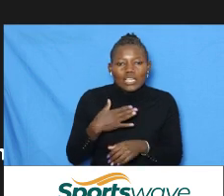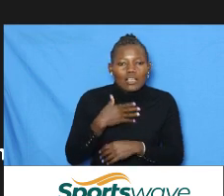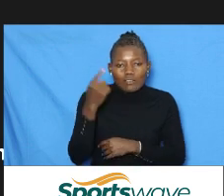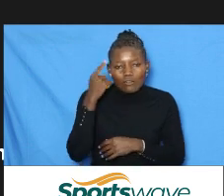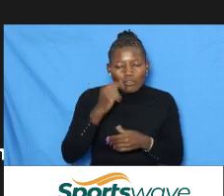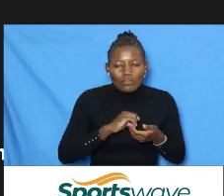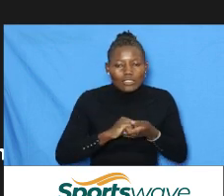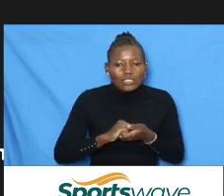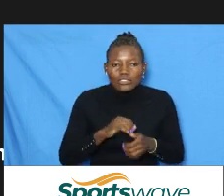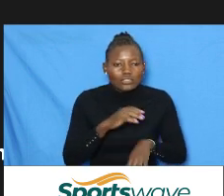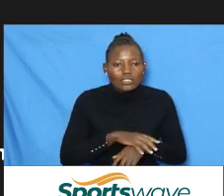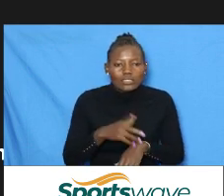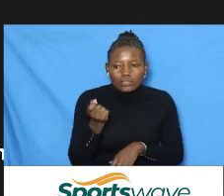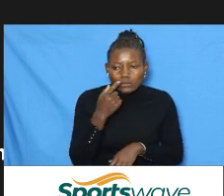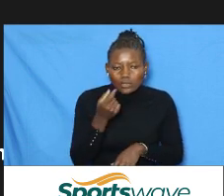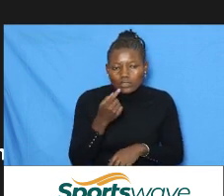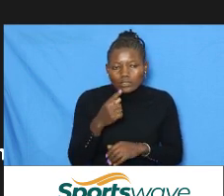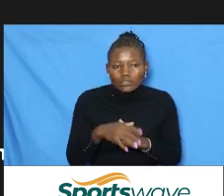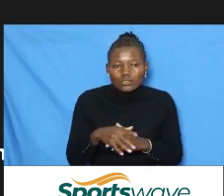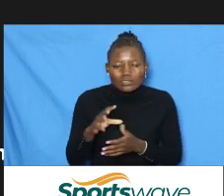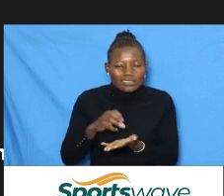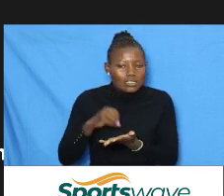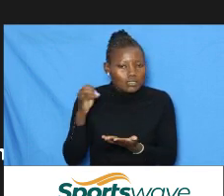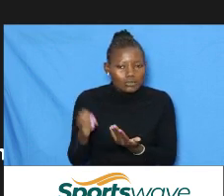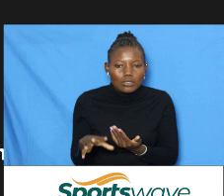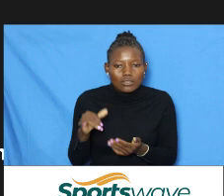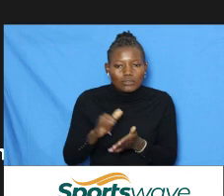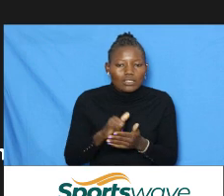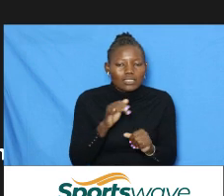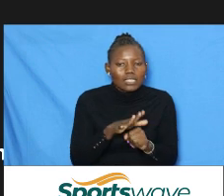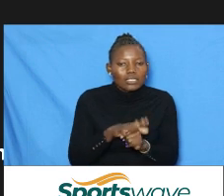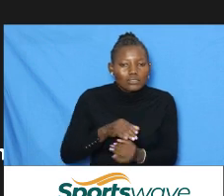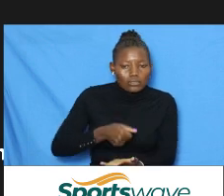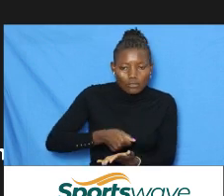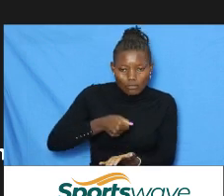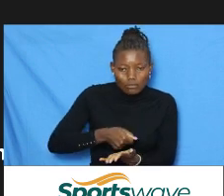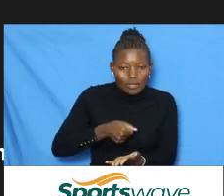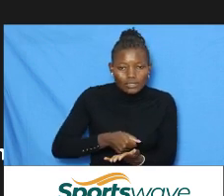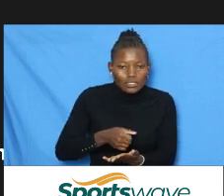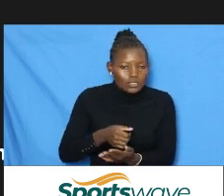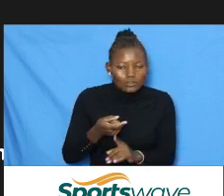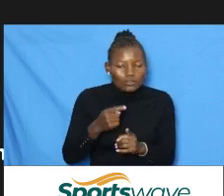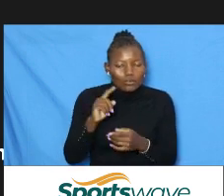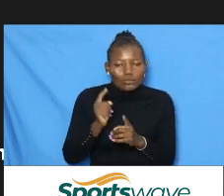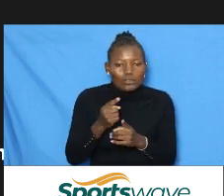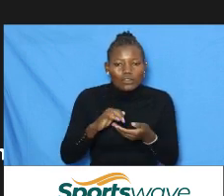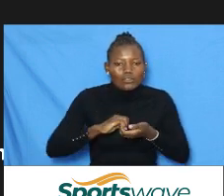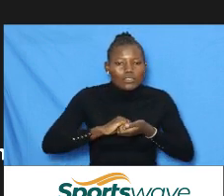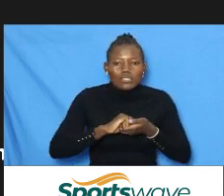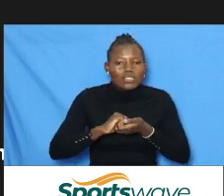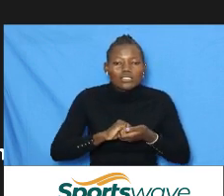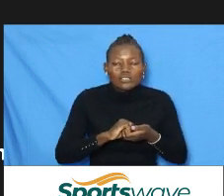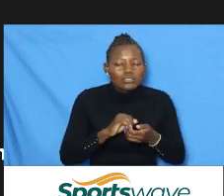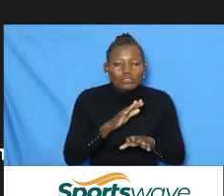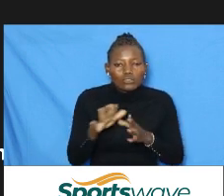federations acquiring medics because of it's a cost. It's a cost that a lot of budgets that different federations have, they don't factor in the